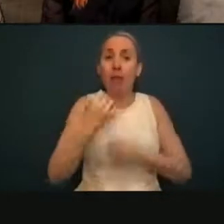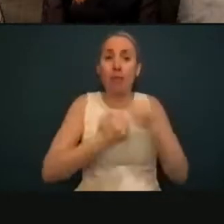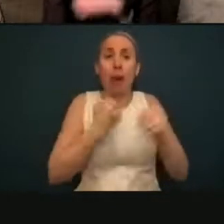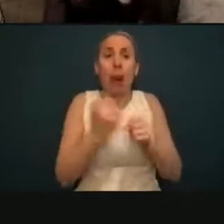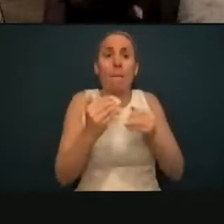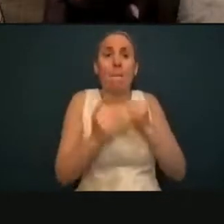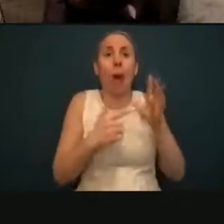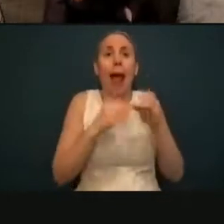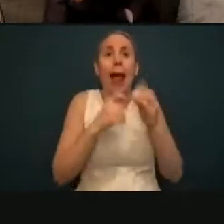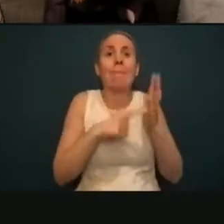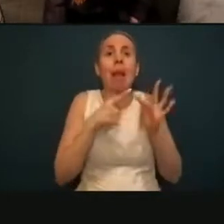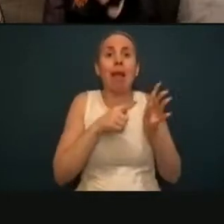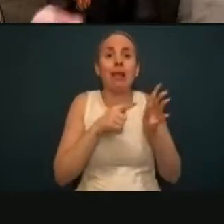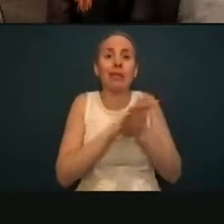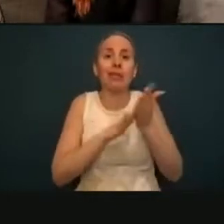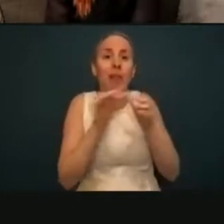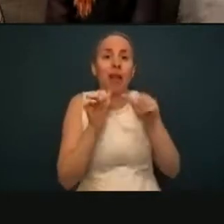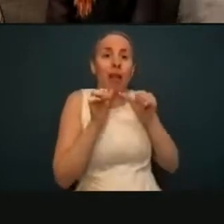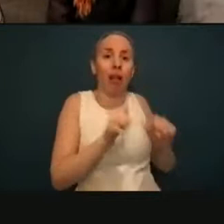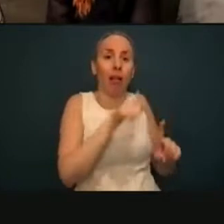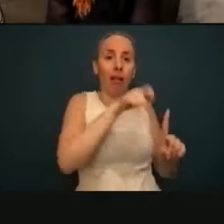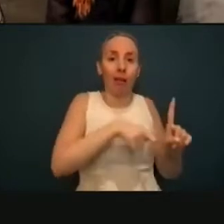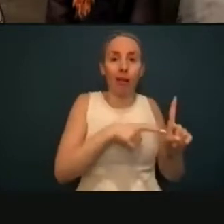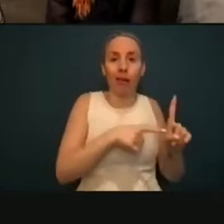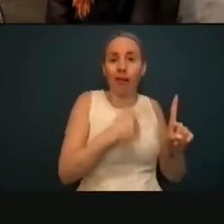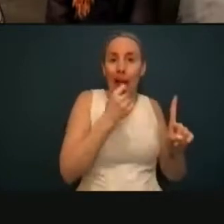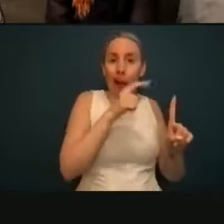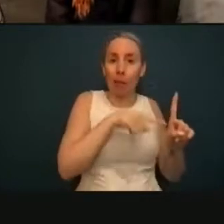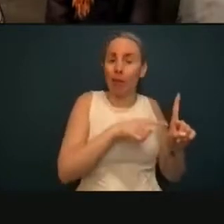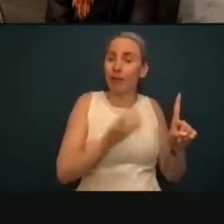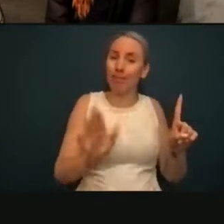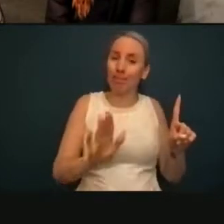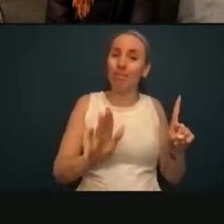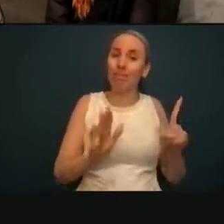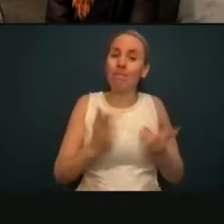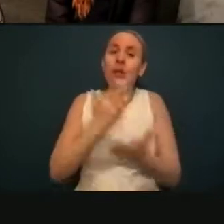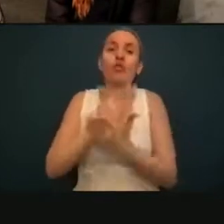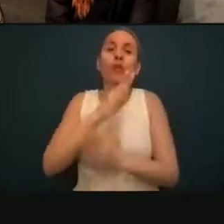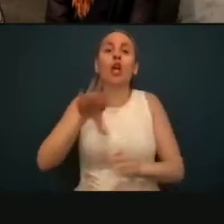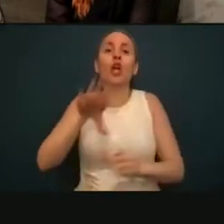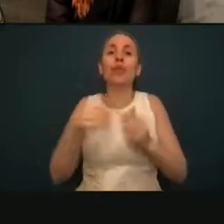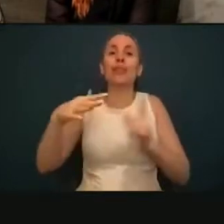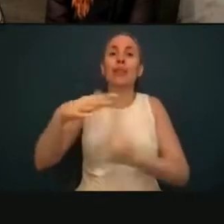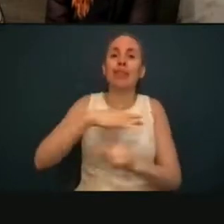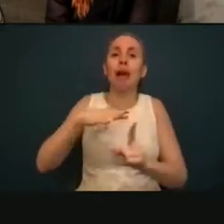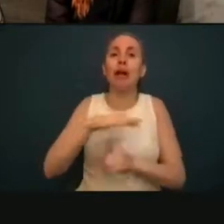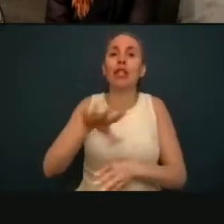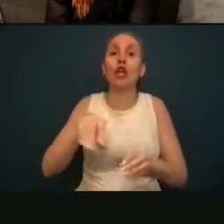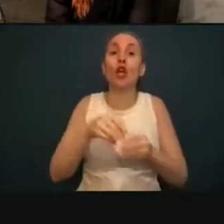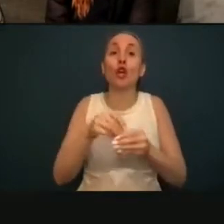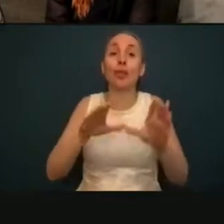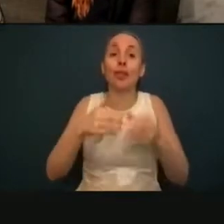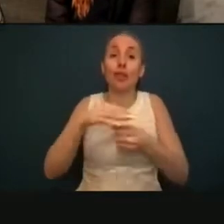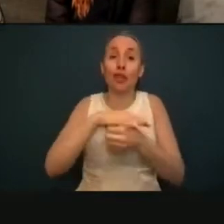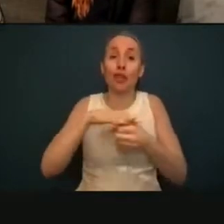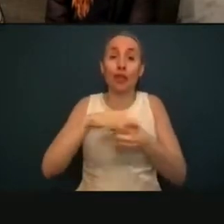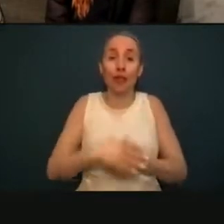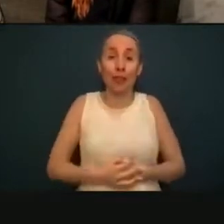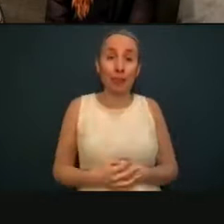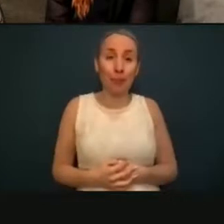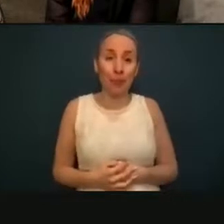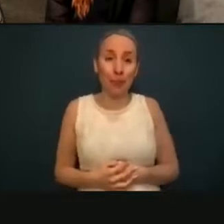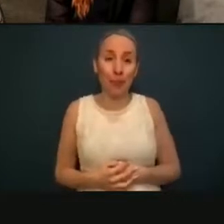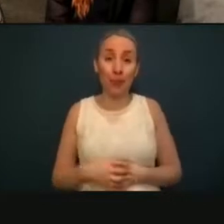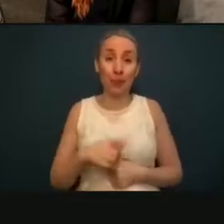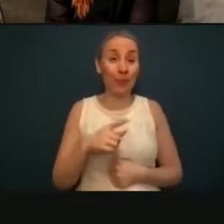it's important that we all commit to creating a more inclusive society, a more inclusive industry, because on the other side, quite frankly, we